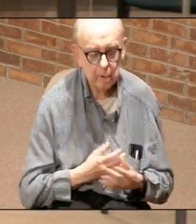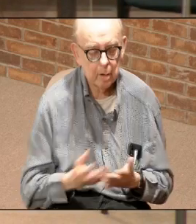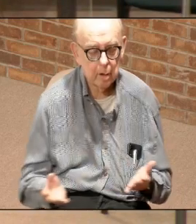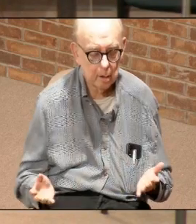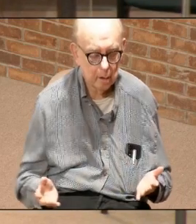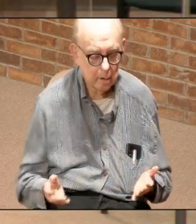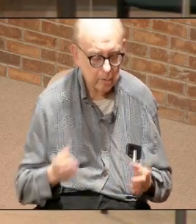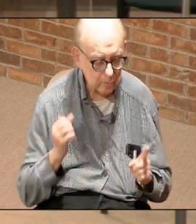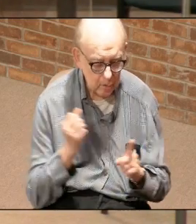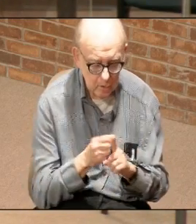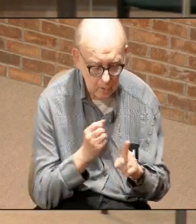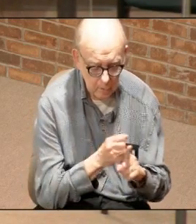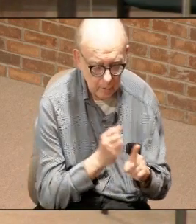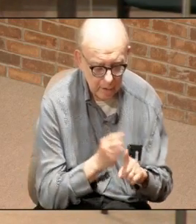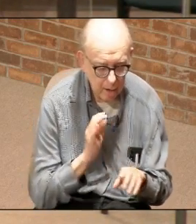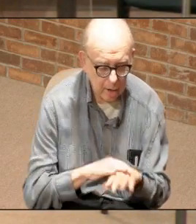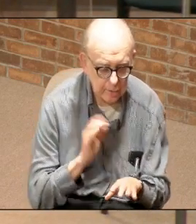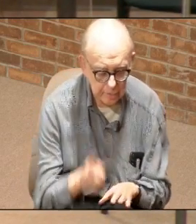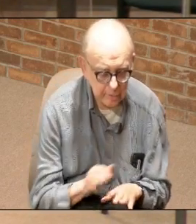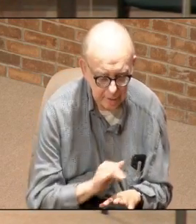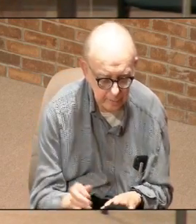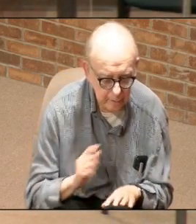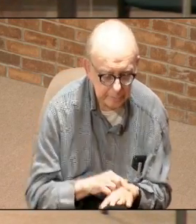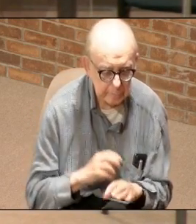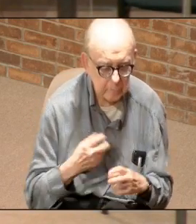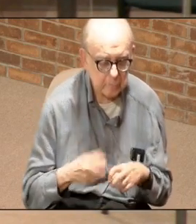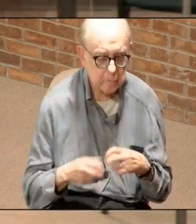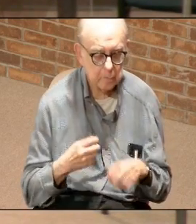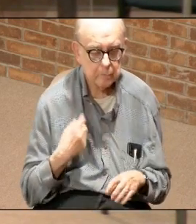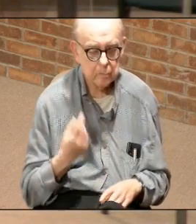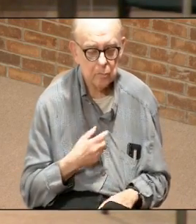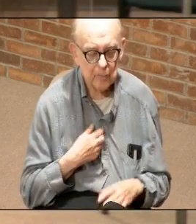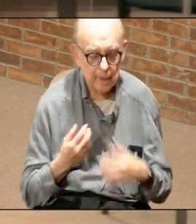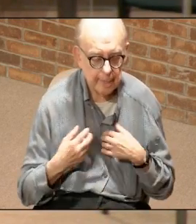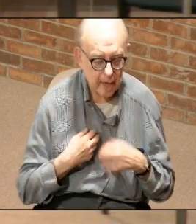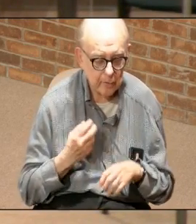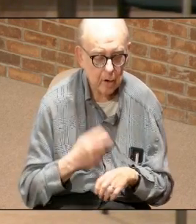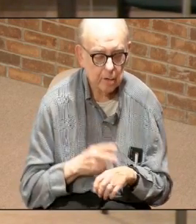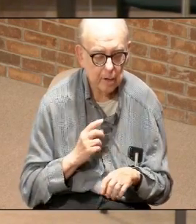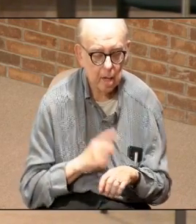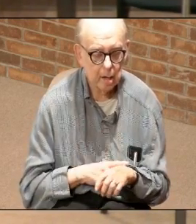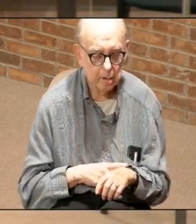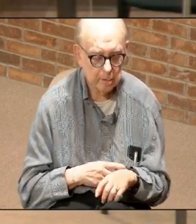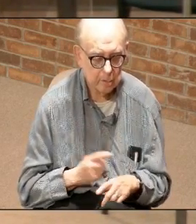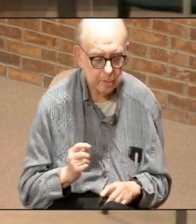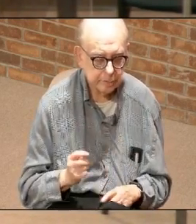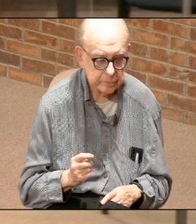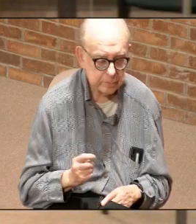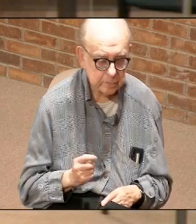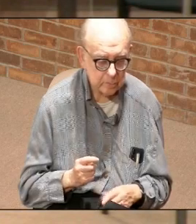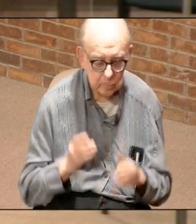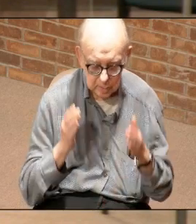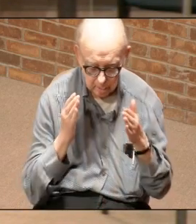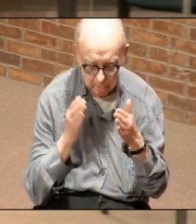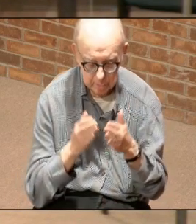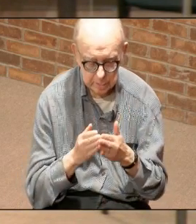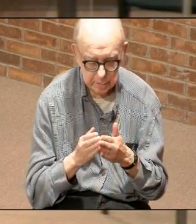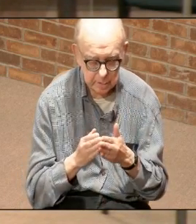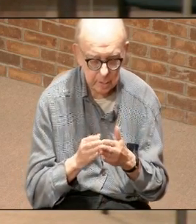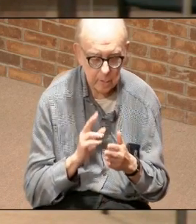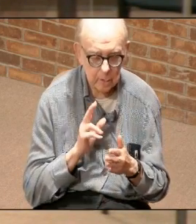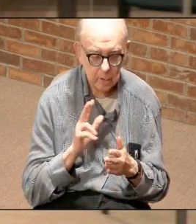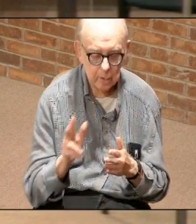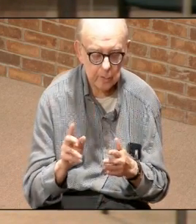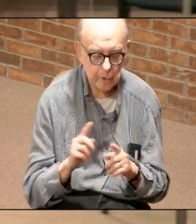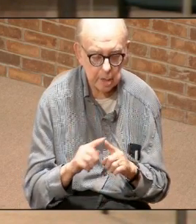things being bombarded at the same time. And the problem is we have a hard time trying to focus on 3